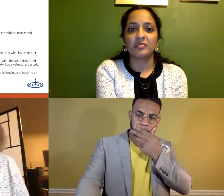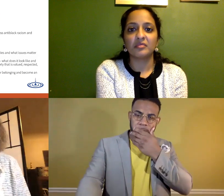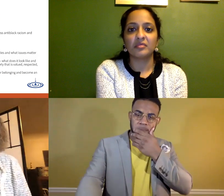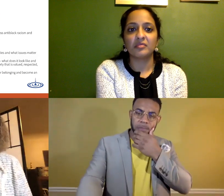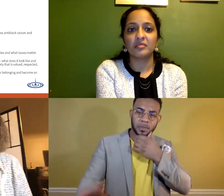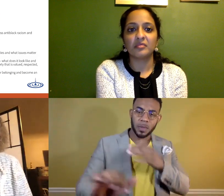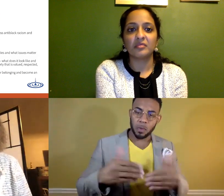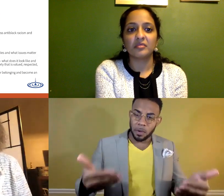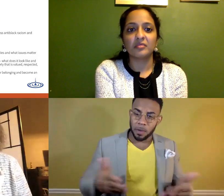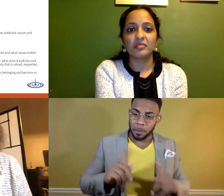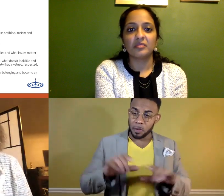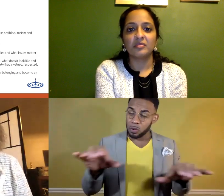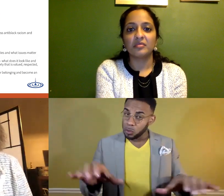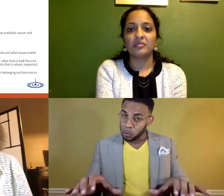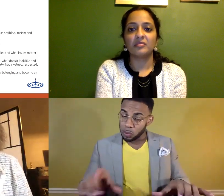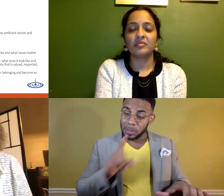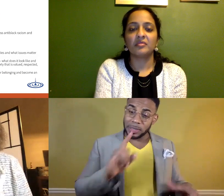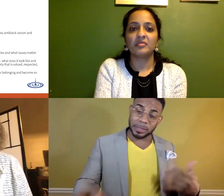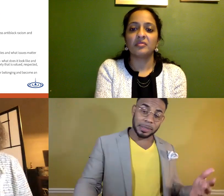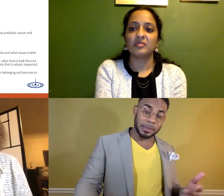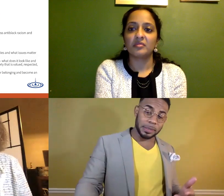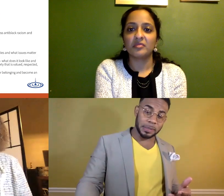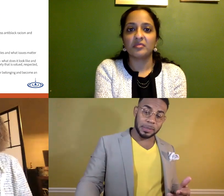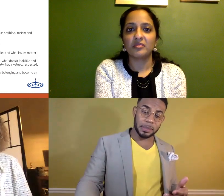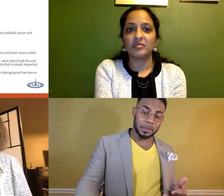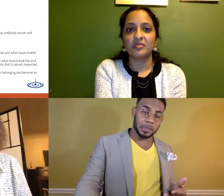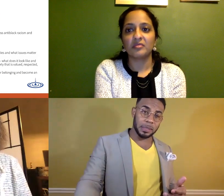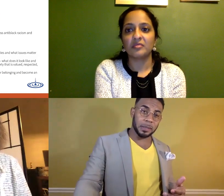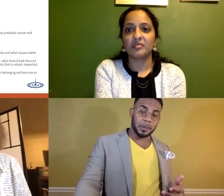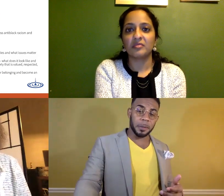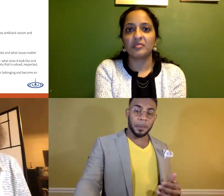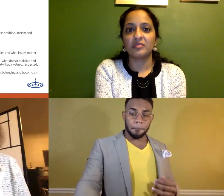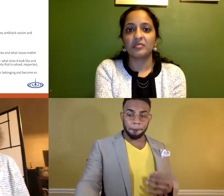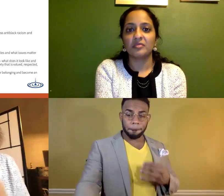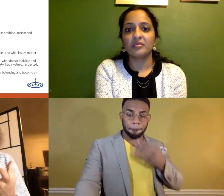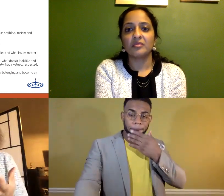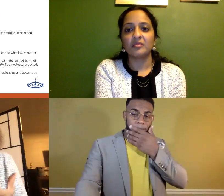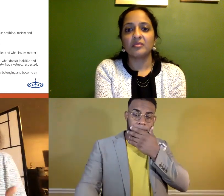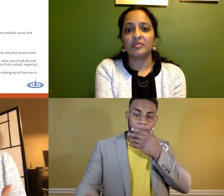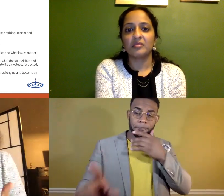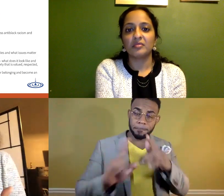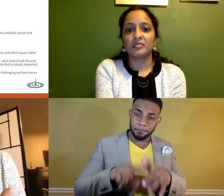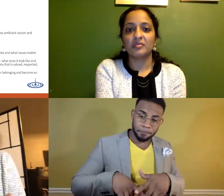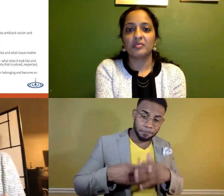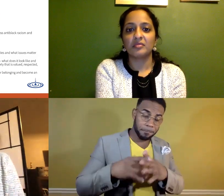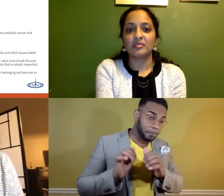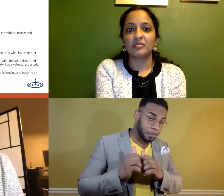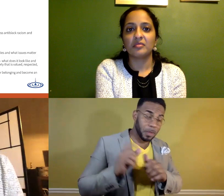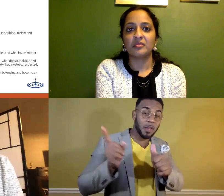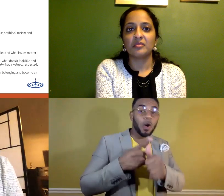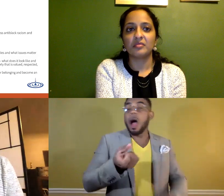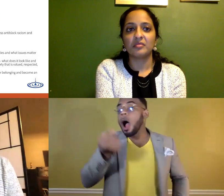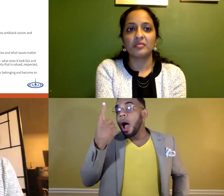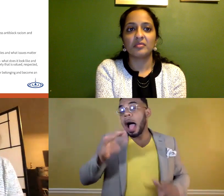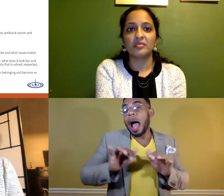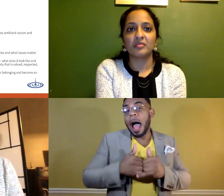inviting folks to do is, the party to do is to begin by first understanding